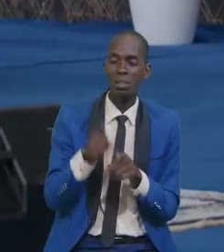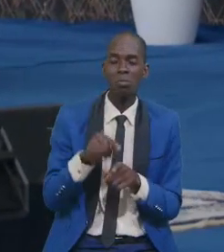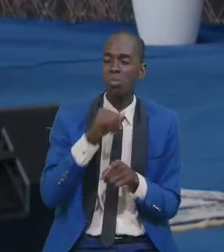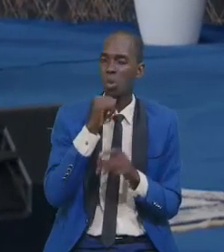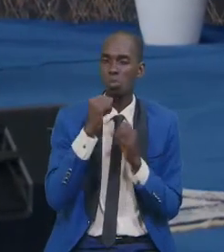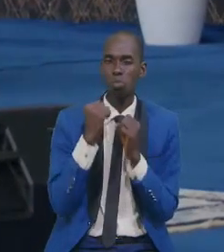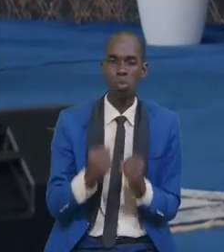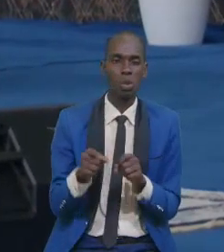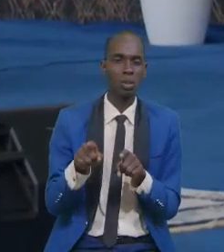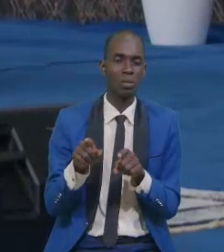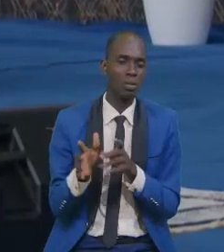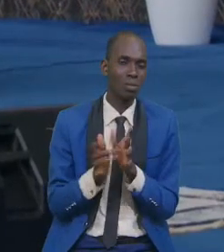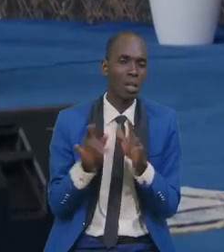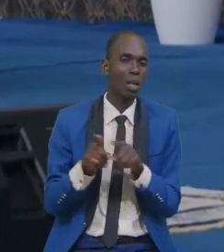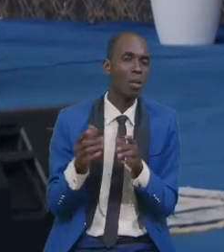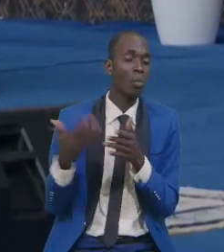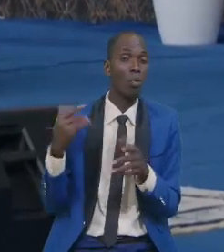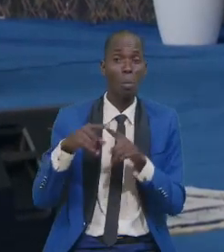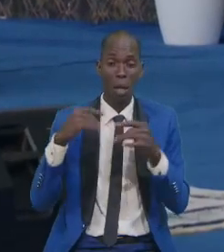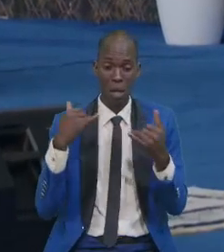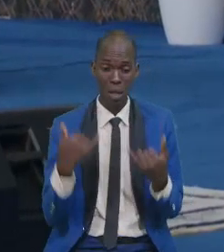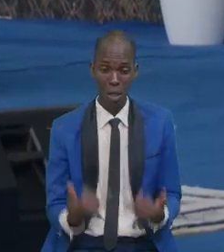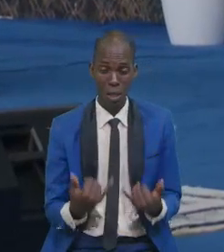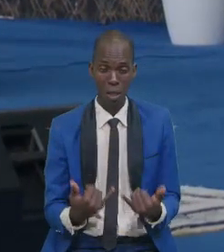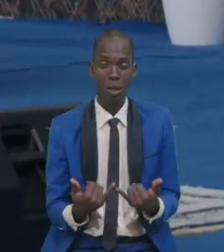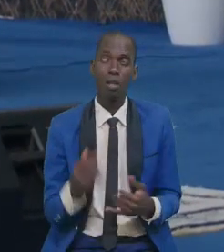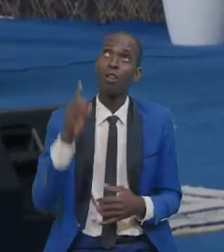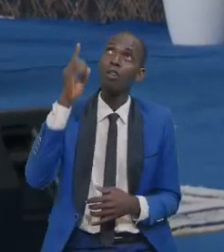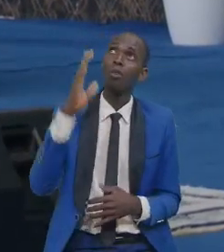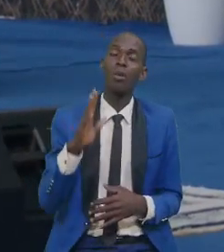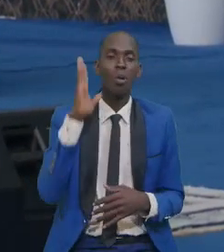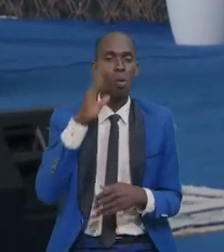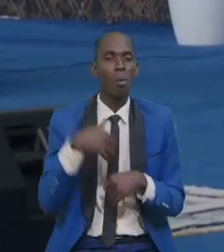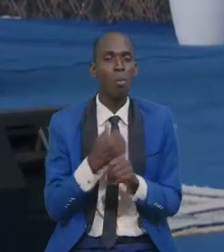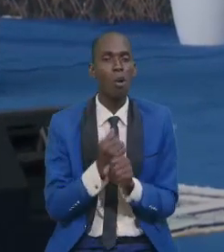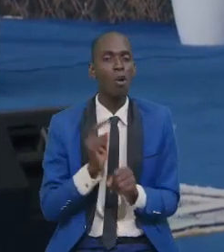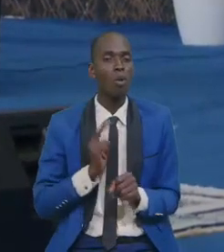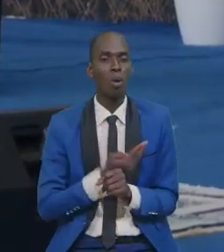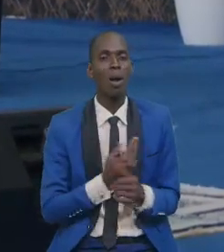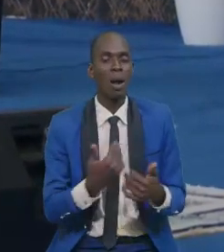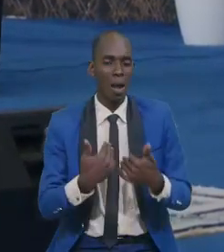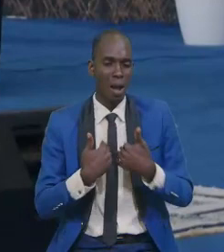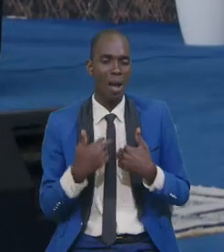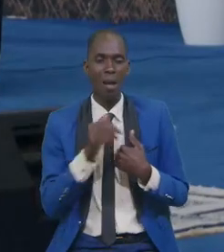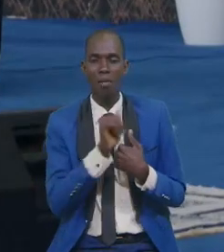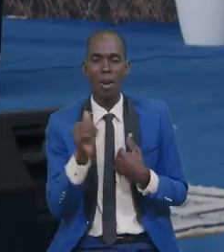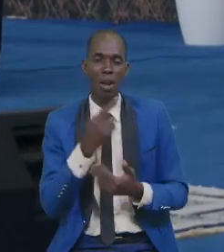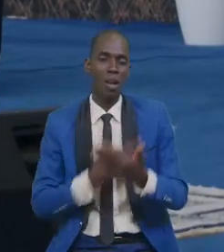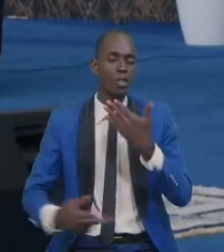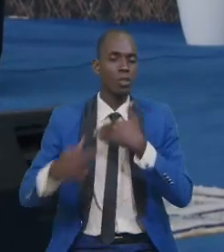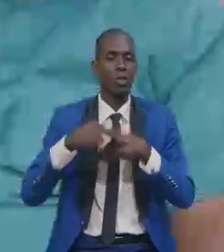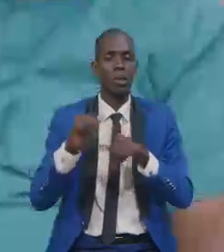be. But today, God will make us have a restoration of everything